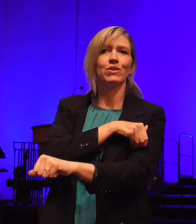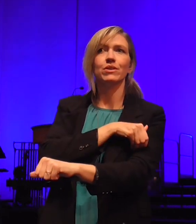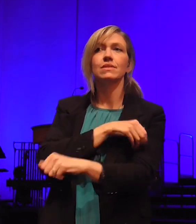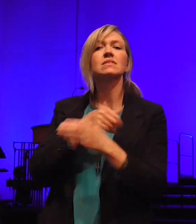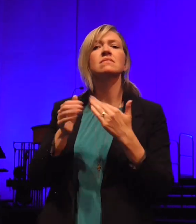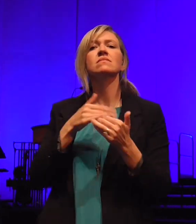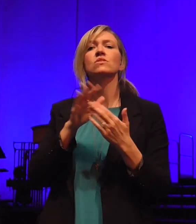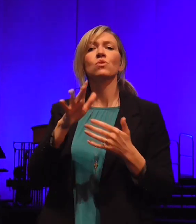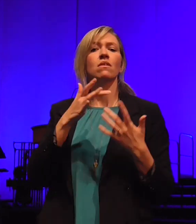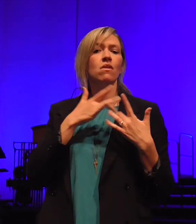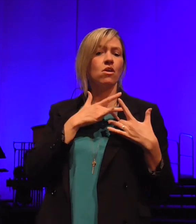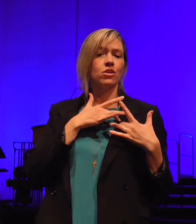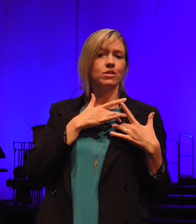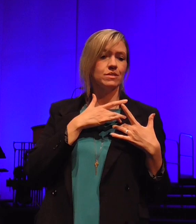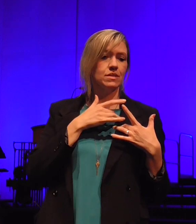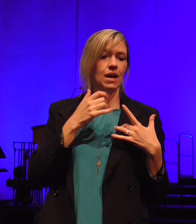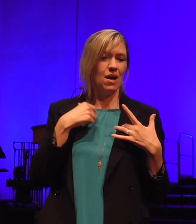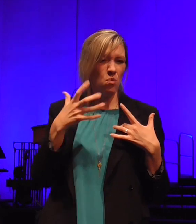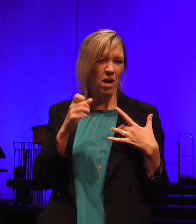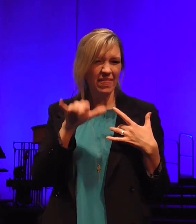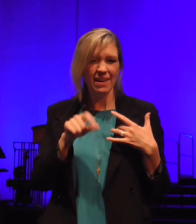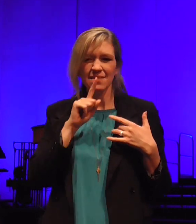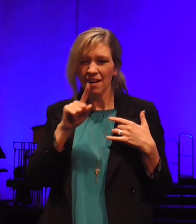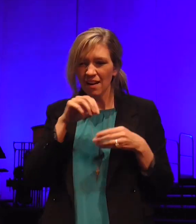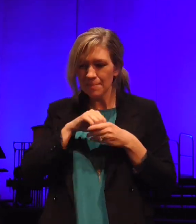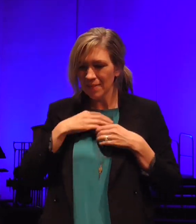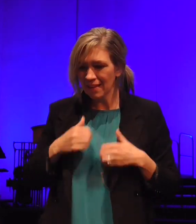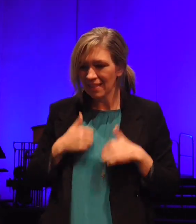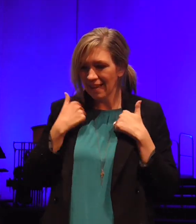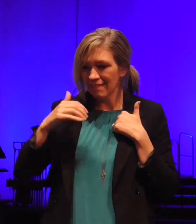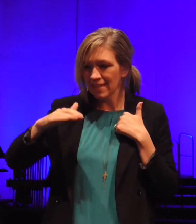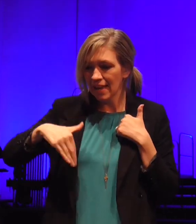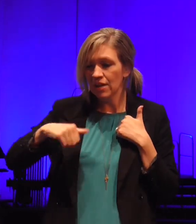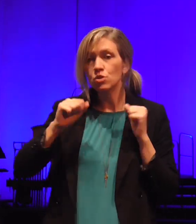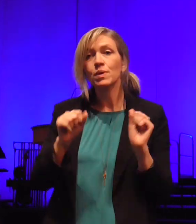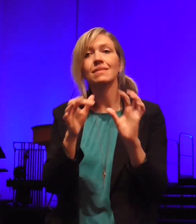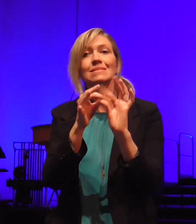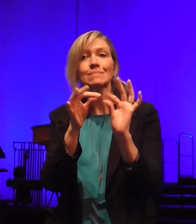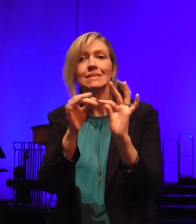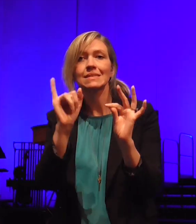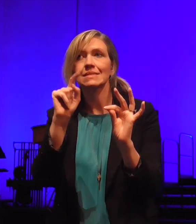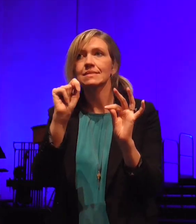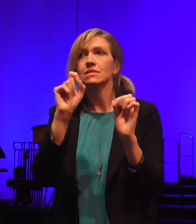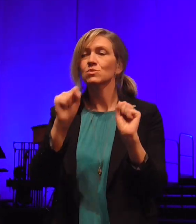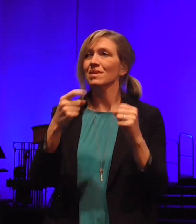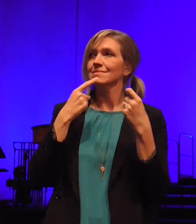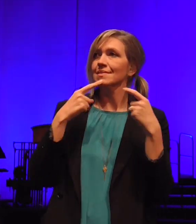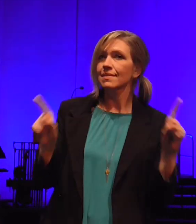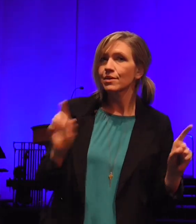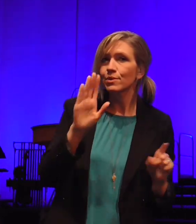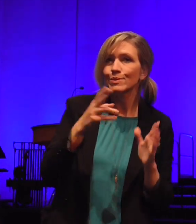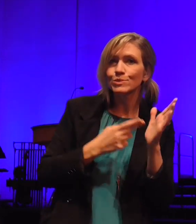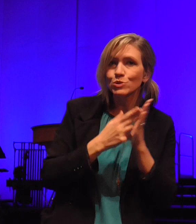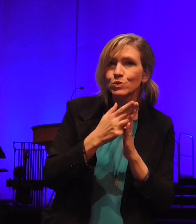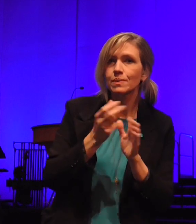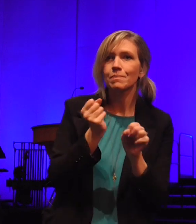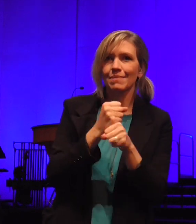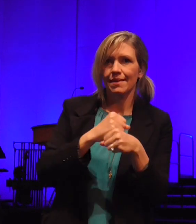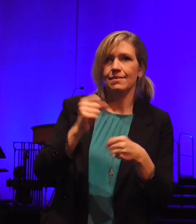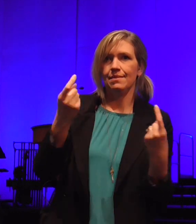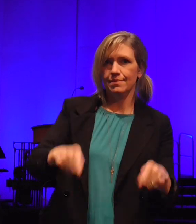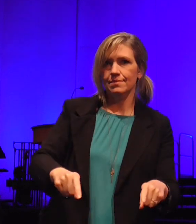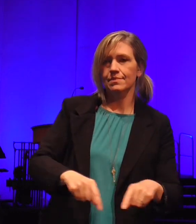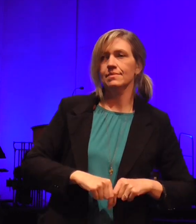what you know in your heart to be isn't in your life right now, you can speak it into form. You can declare your truth and make it